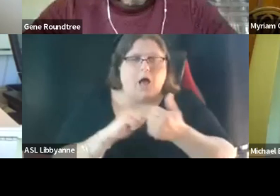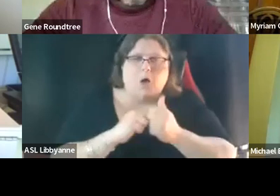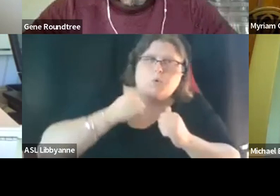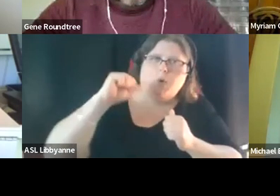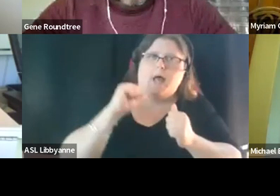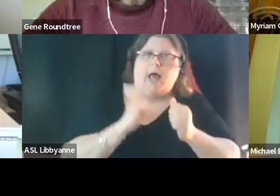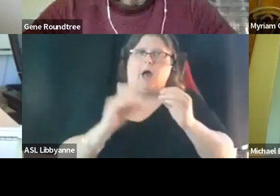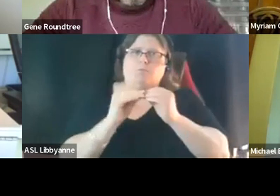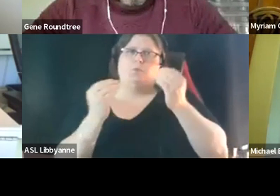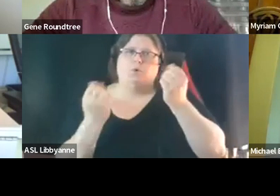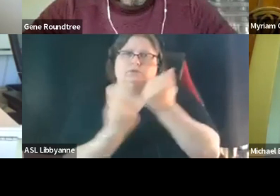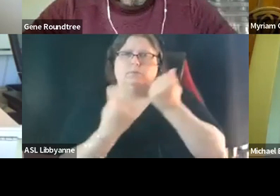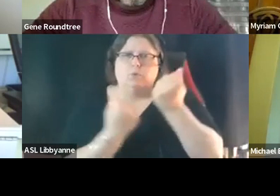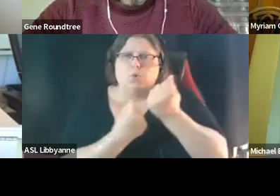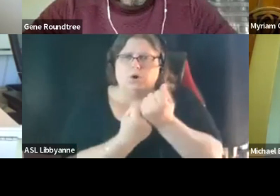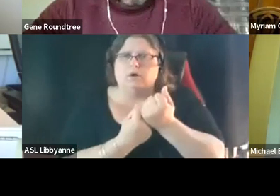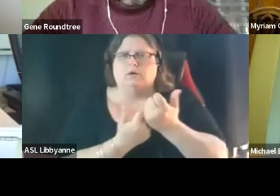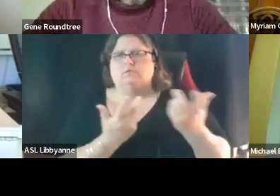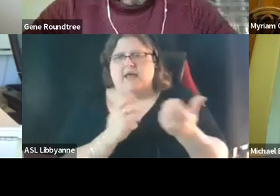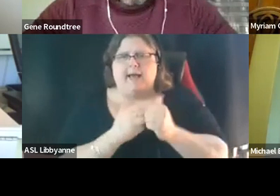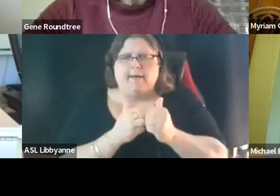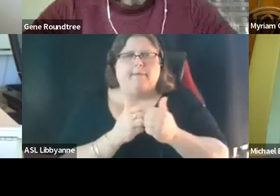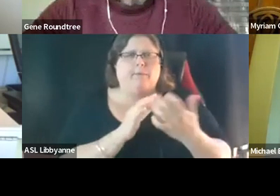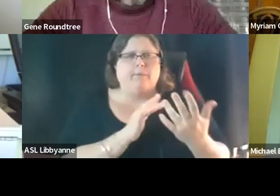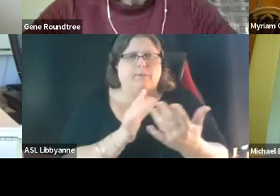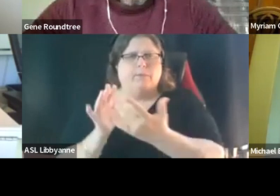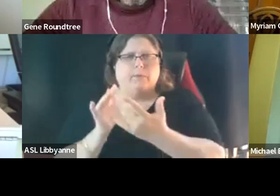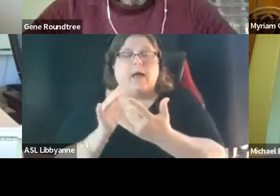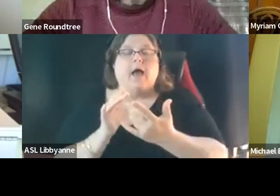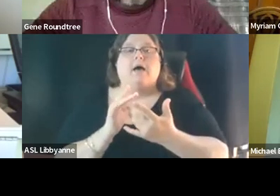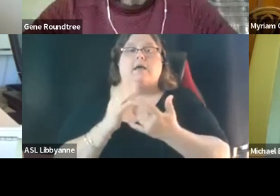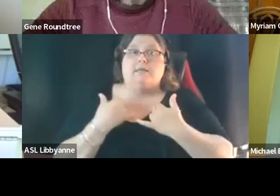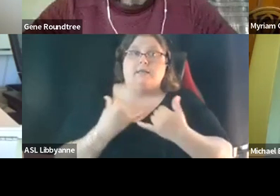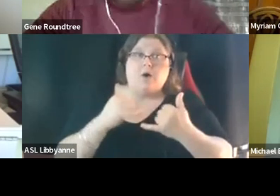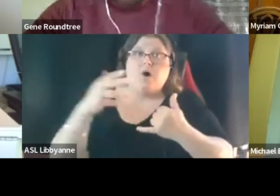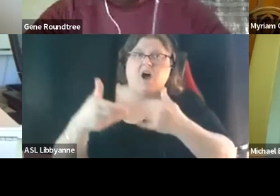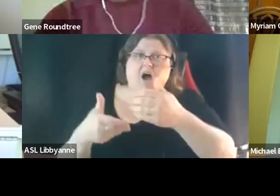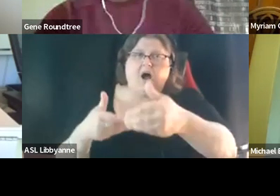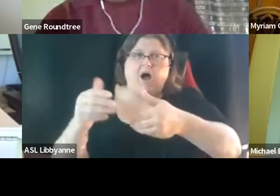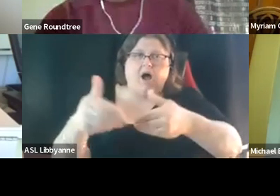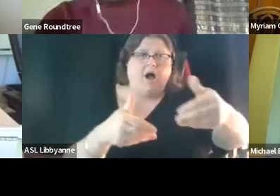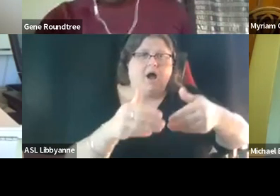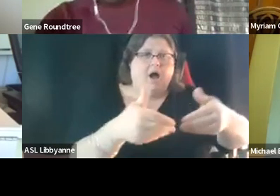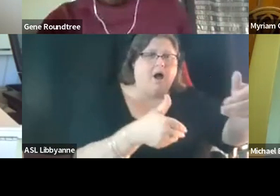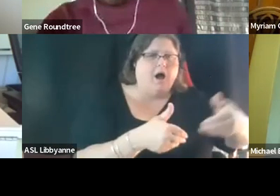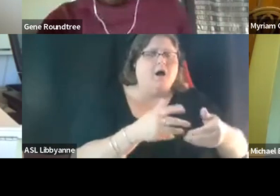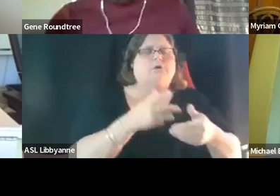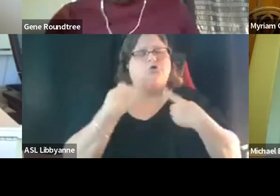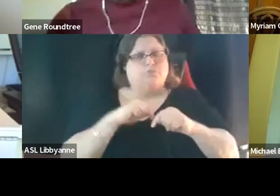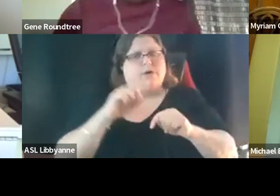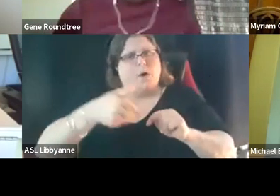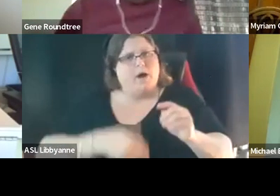development focused on anti-racist work, and intentional hiring practices to ensure more BIPOC and